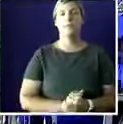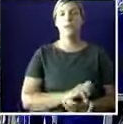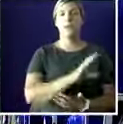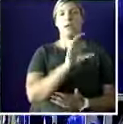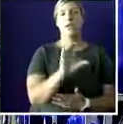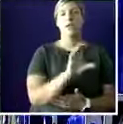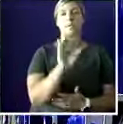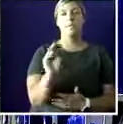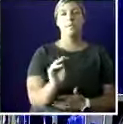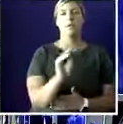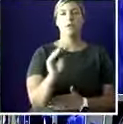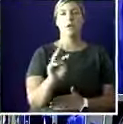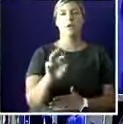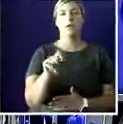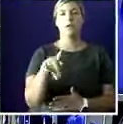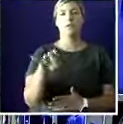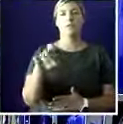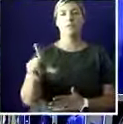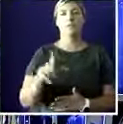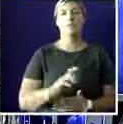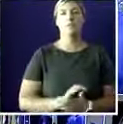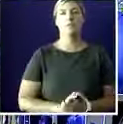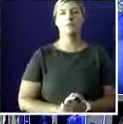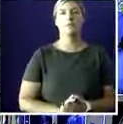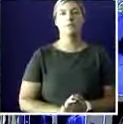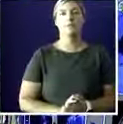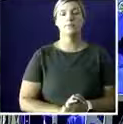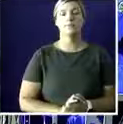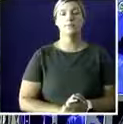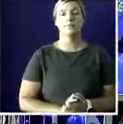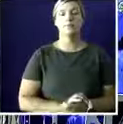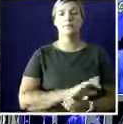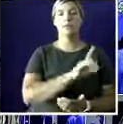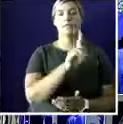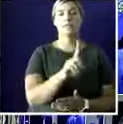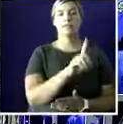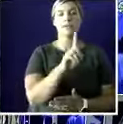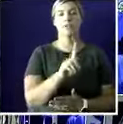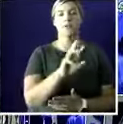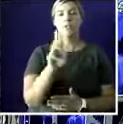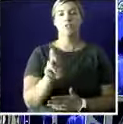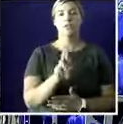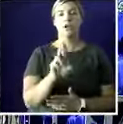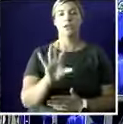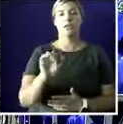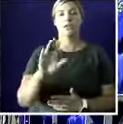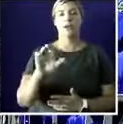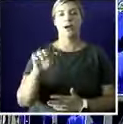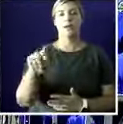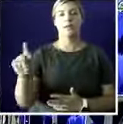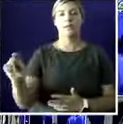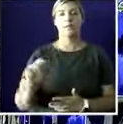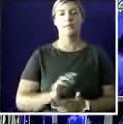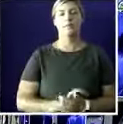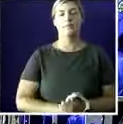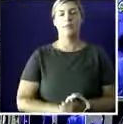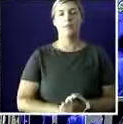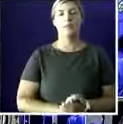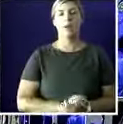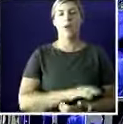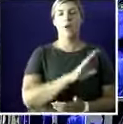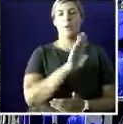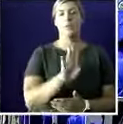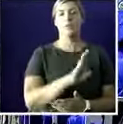Caleb Marcel Russell. Darion Rayshon Scott.